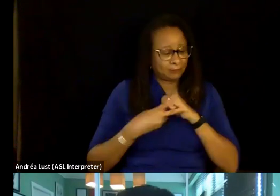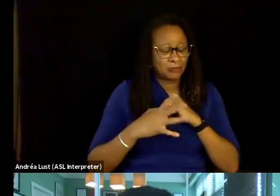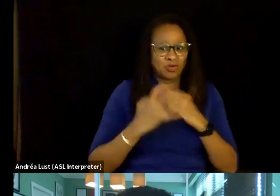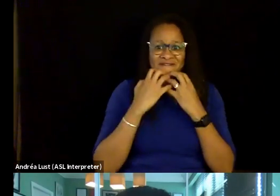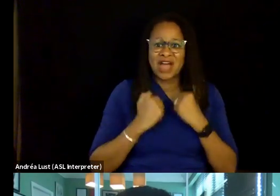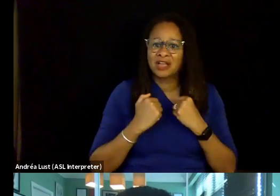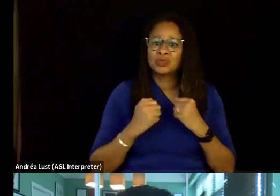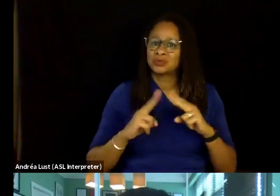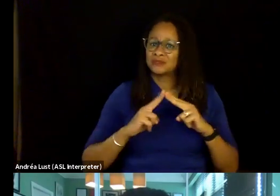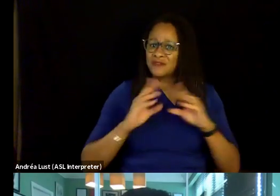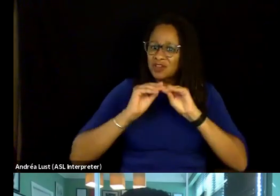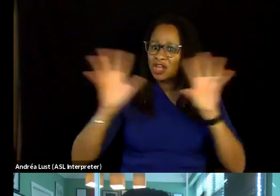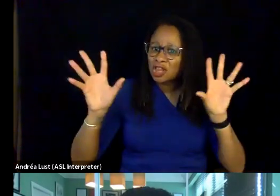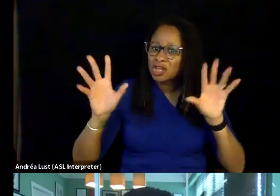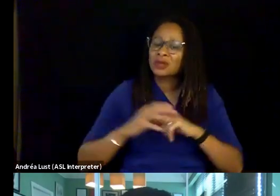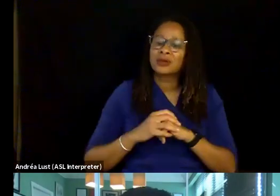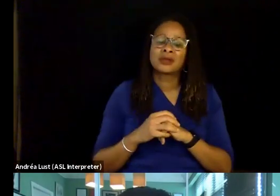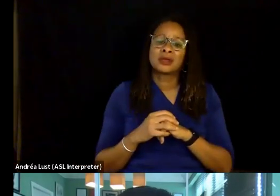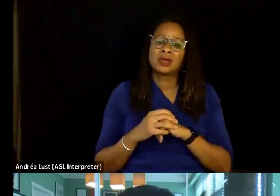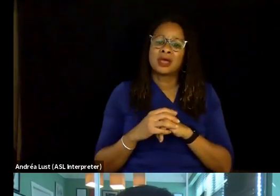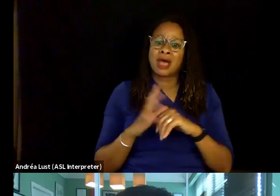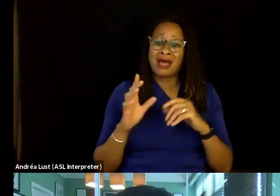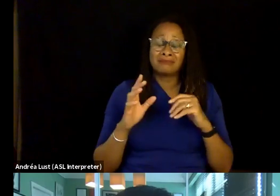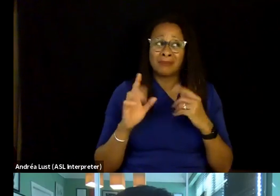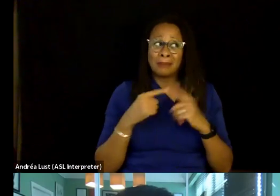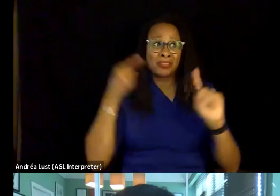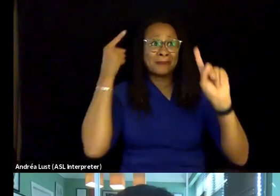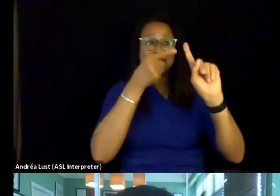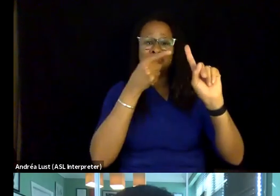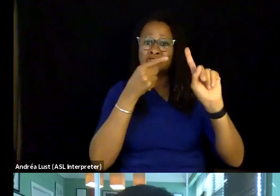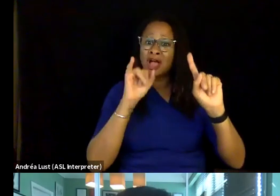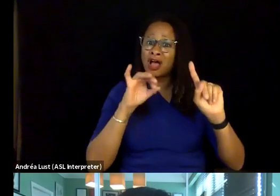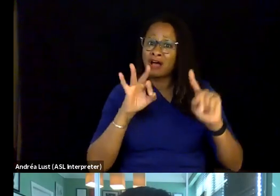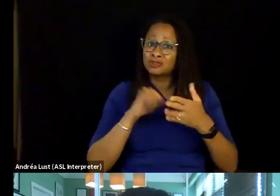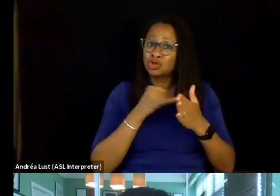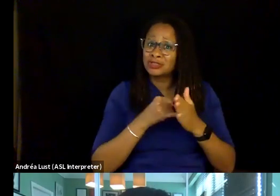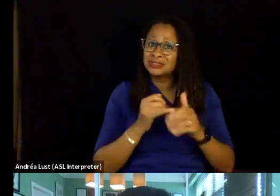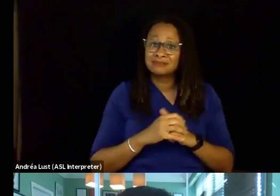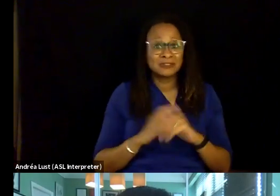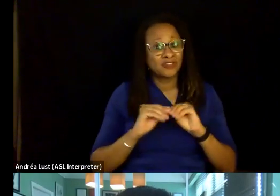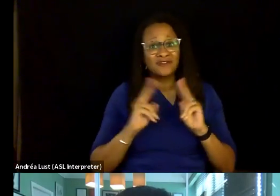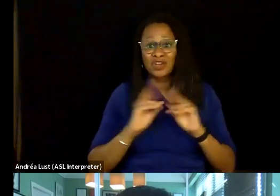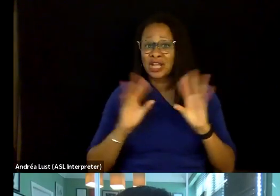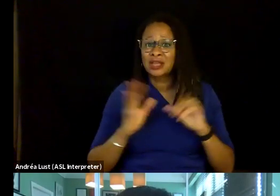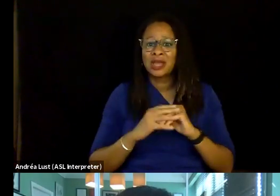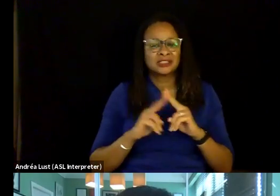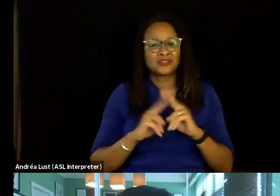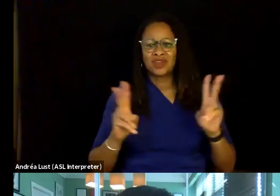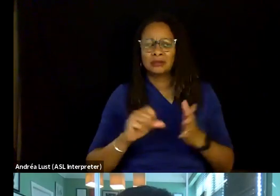very clear on the mission of journalism. They're very clear, and it's so impressive